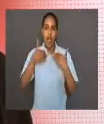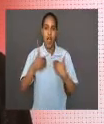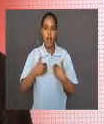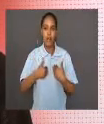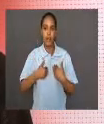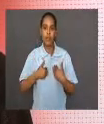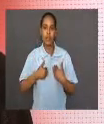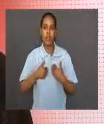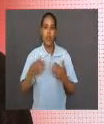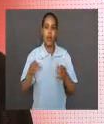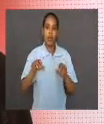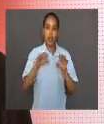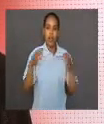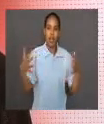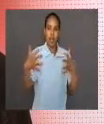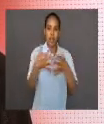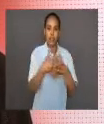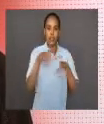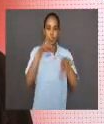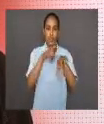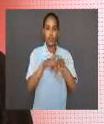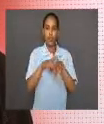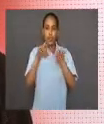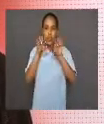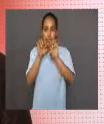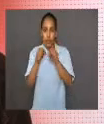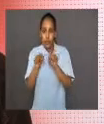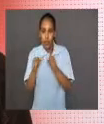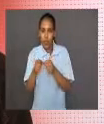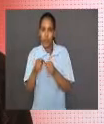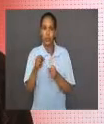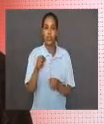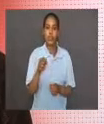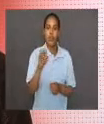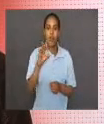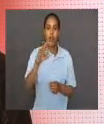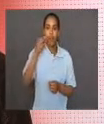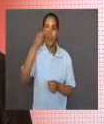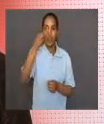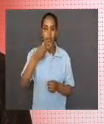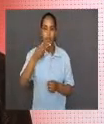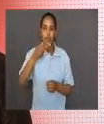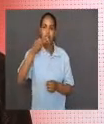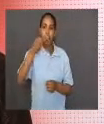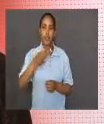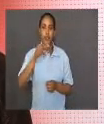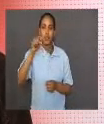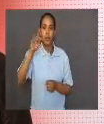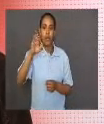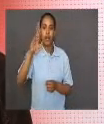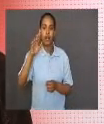to be organized during the decomposition of hydrogen peroxide,